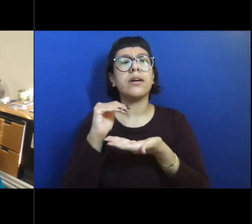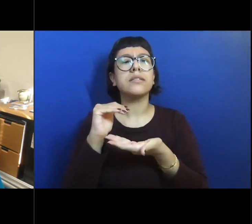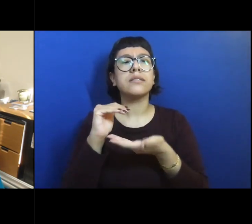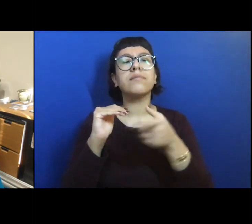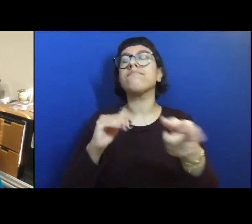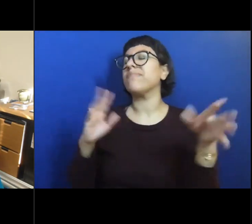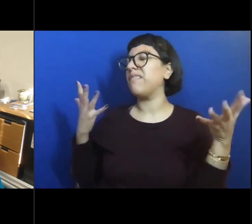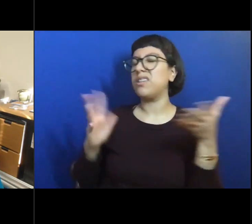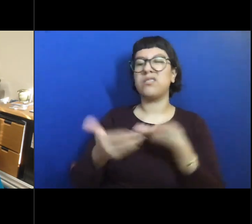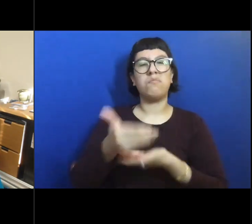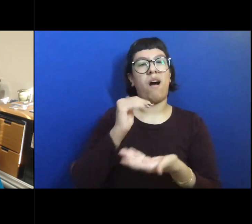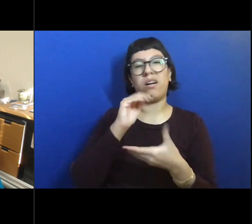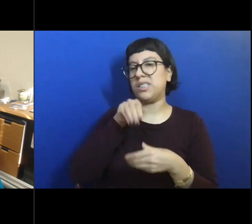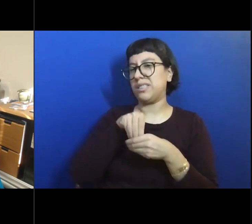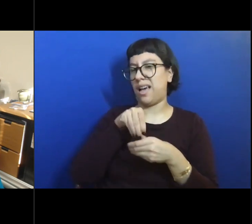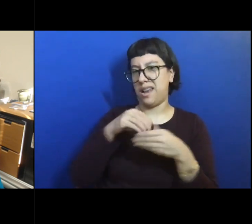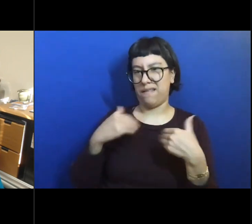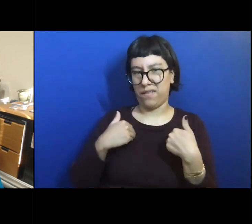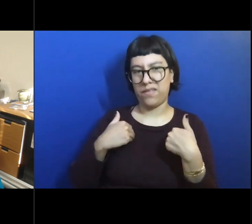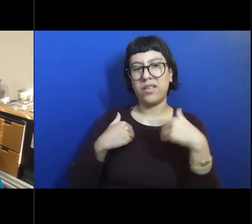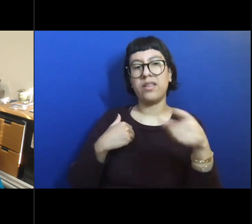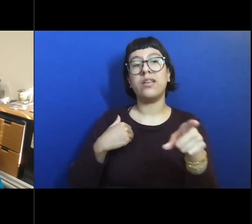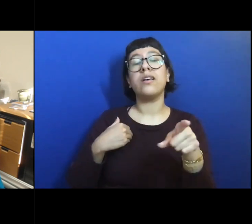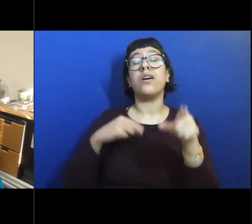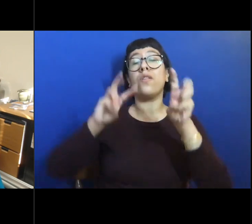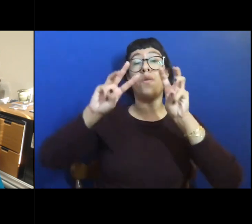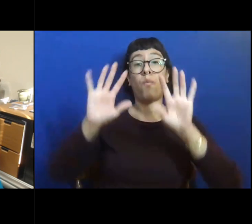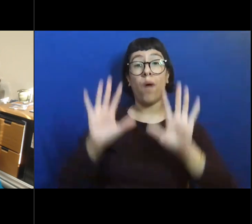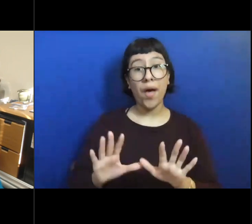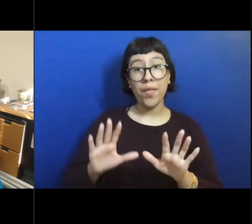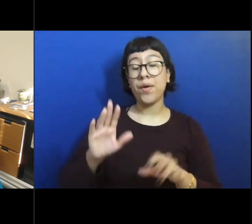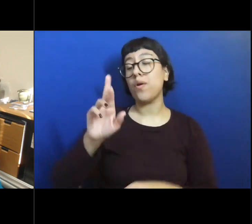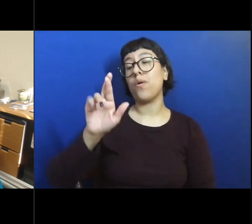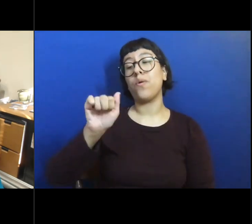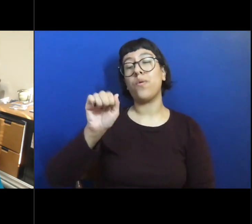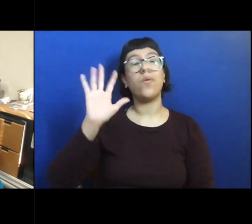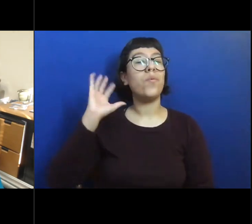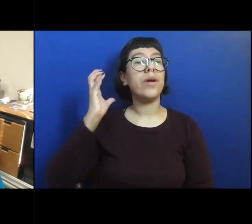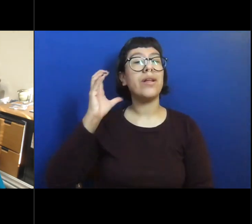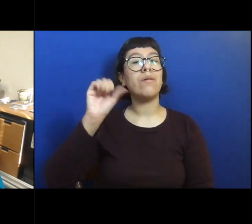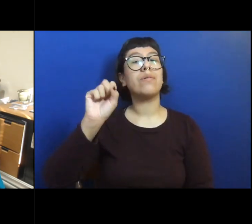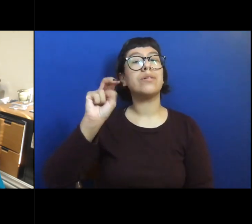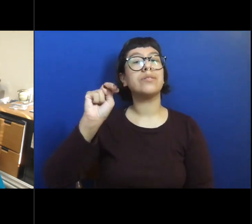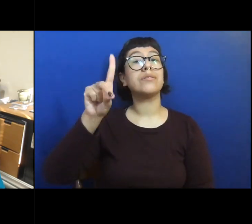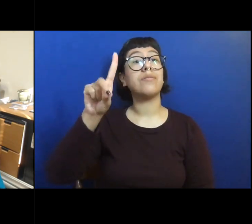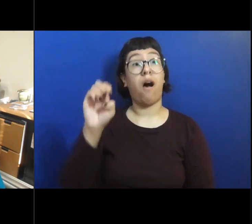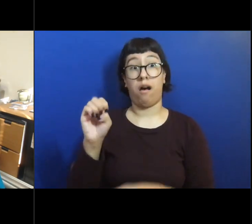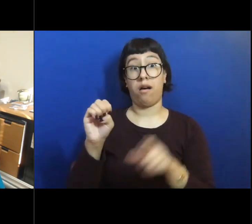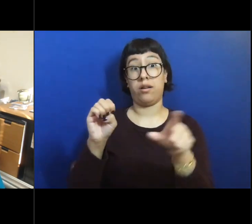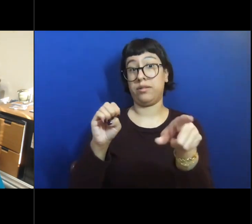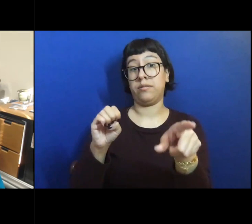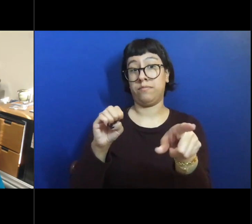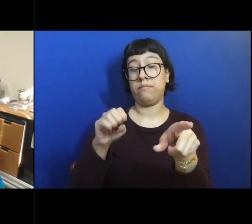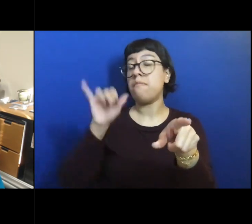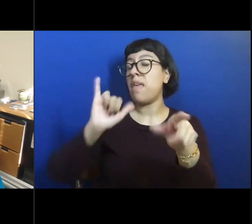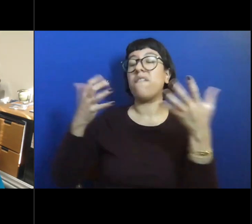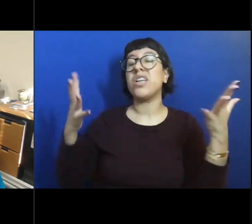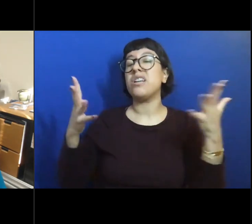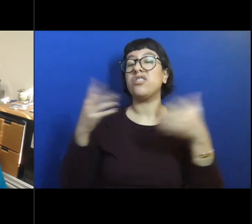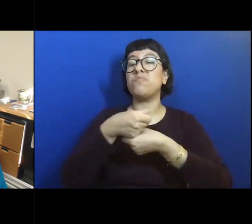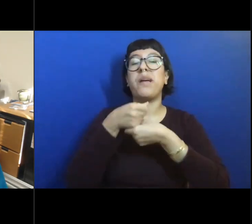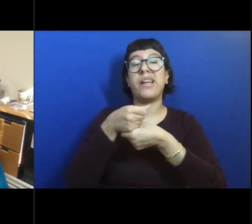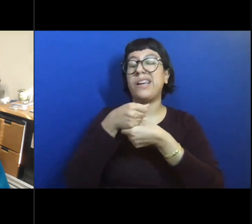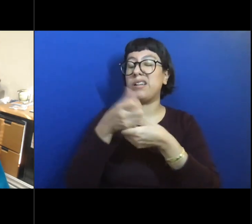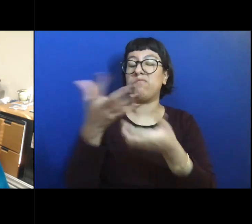already packaged. So the actual weather sensor, the radiosonde itself, which I've taken it out of the box now, but that already comes